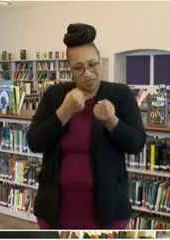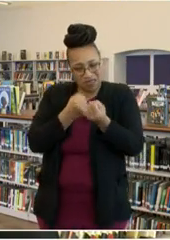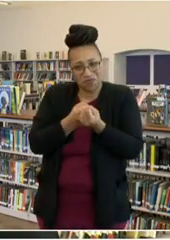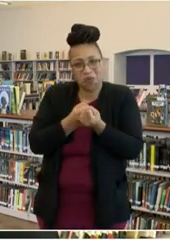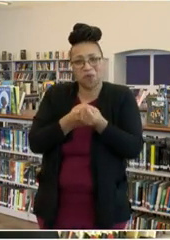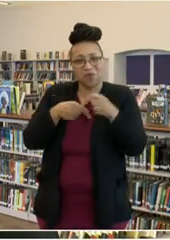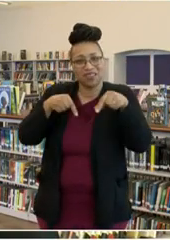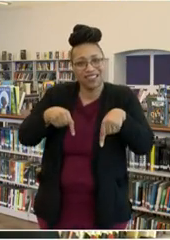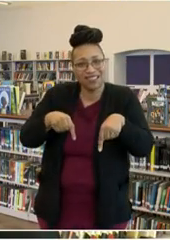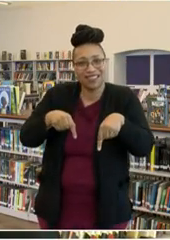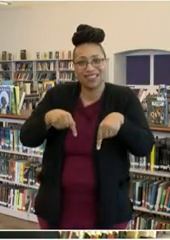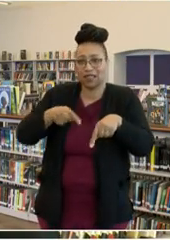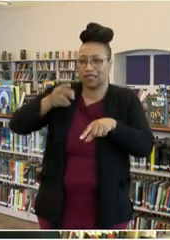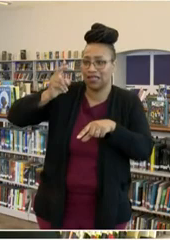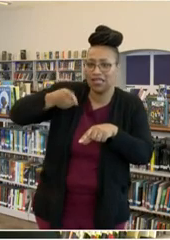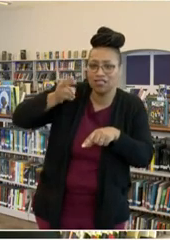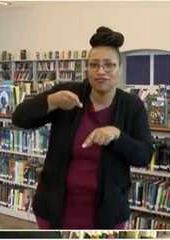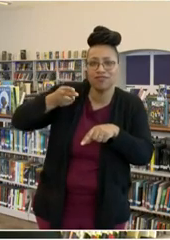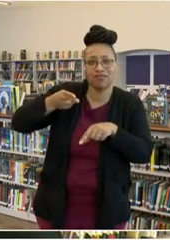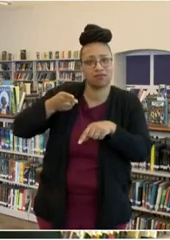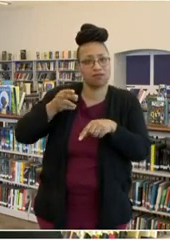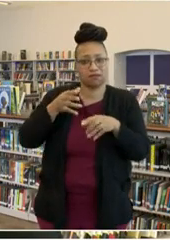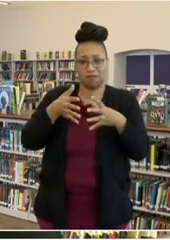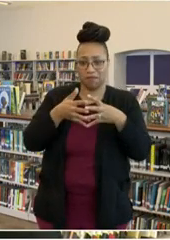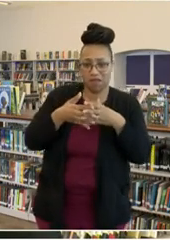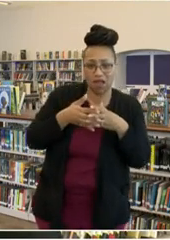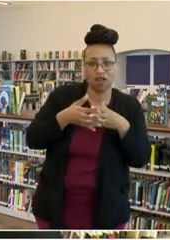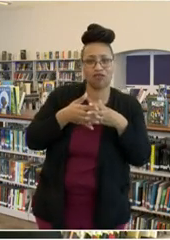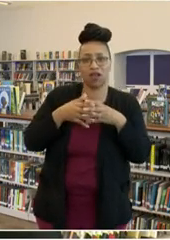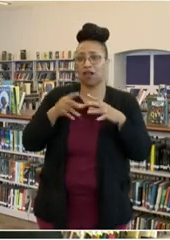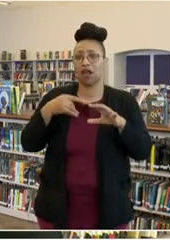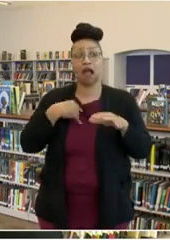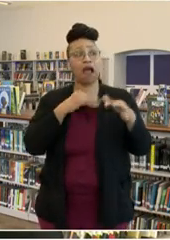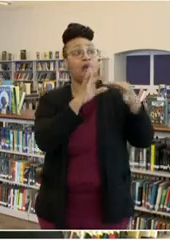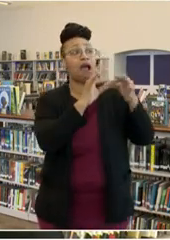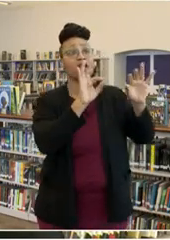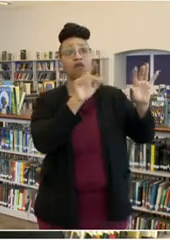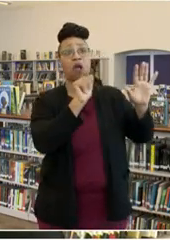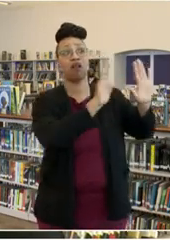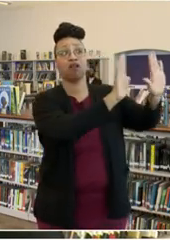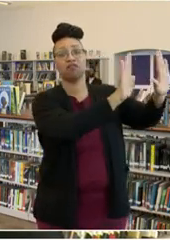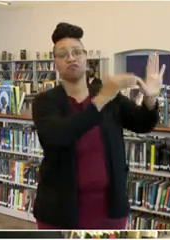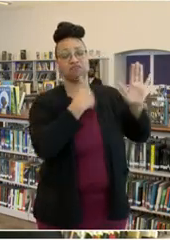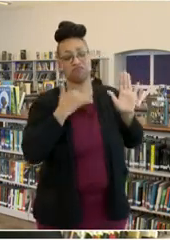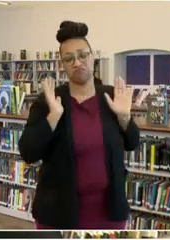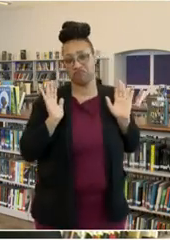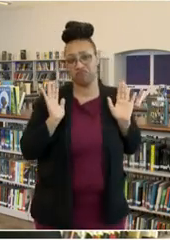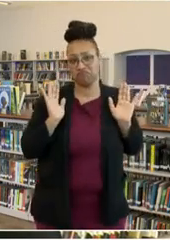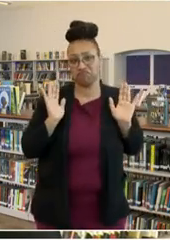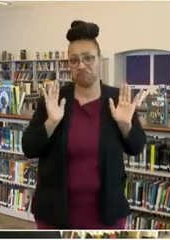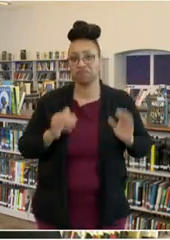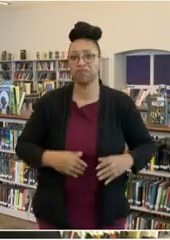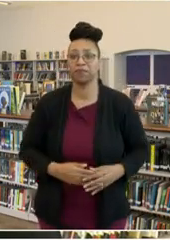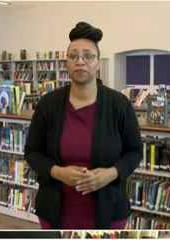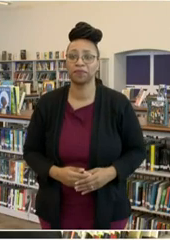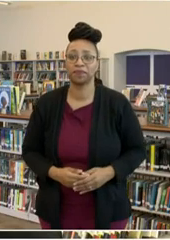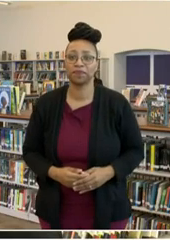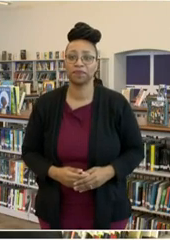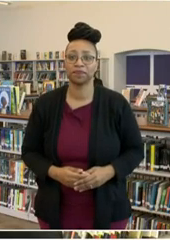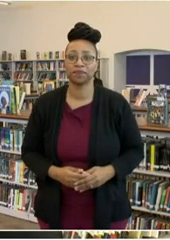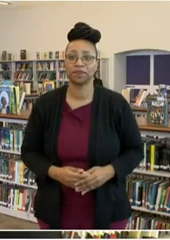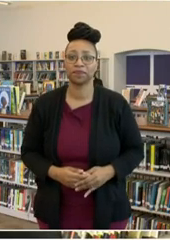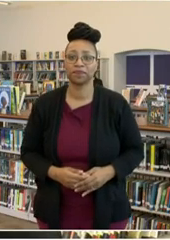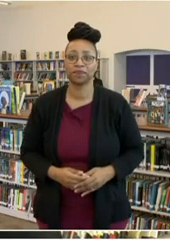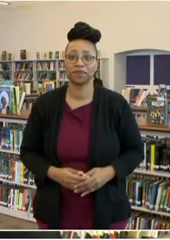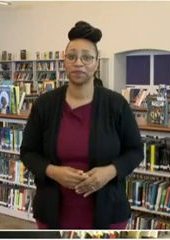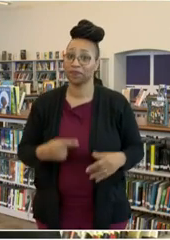and the process that we've put forth. I don't actually have a direct comment on what's taking place there. I'm grateful to be the state superintendent of